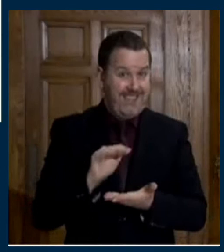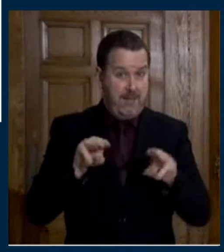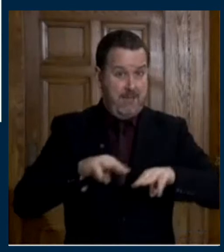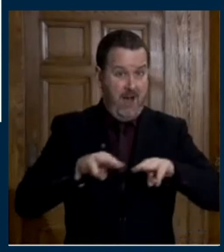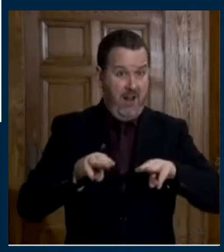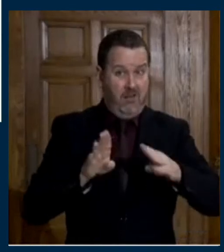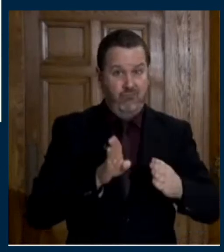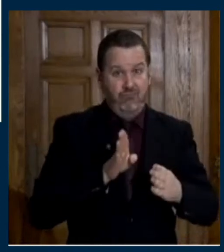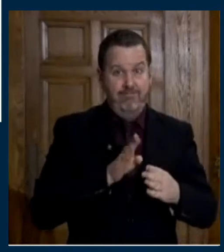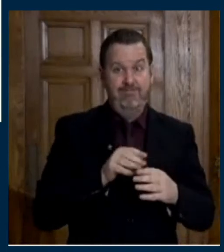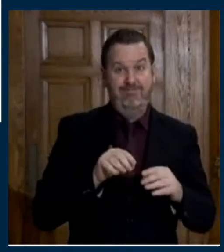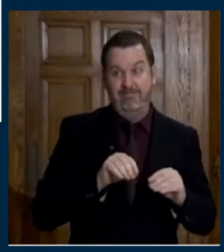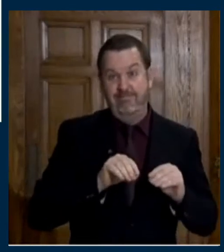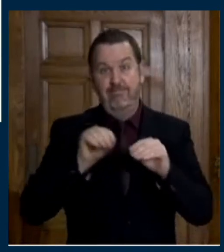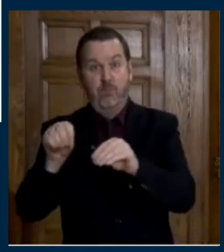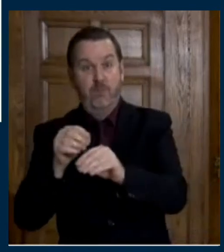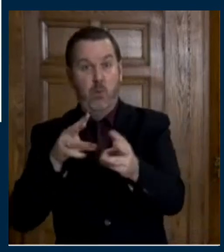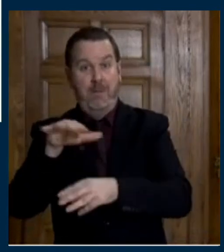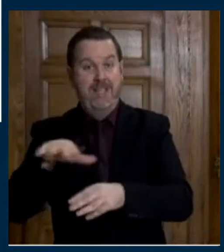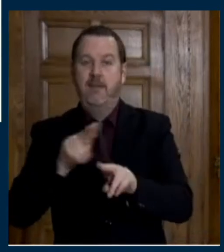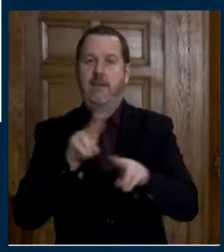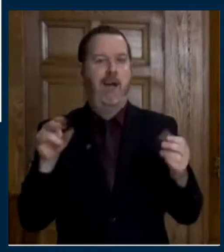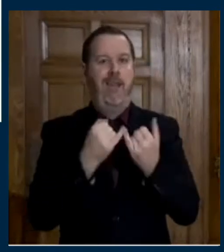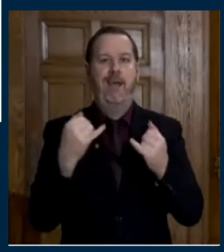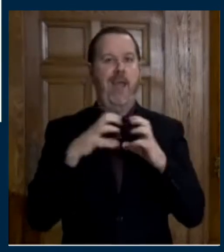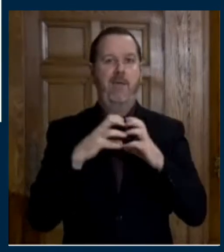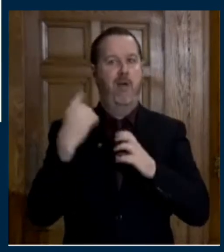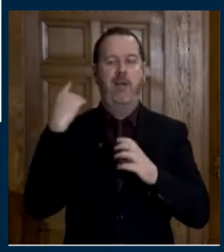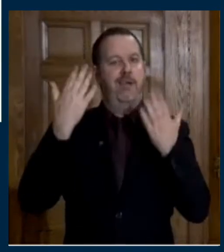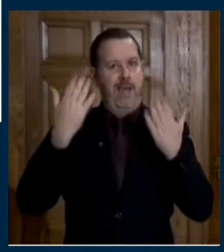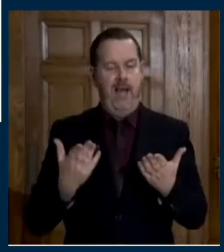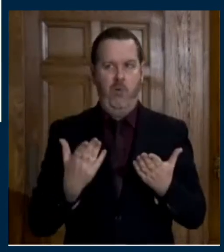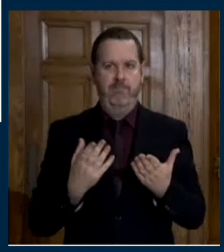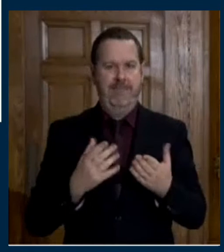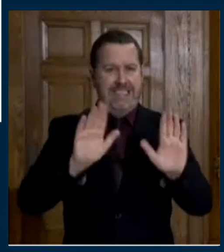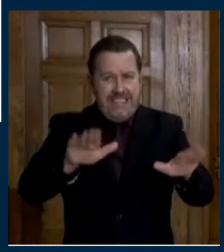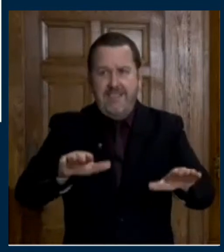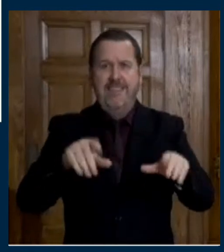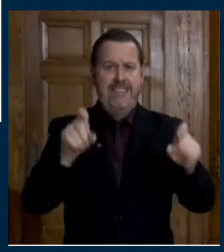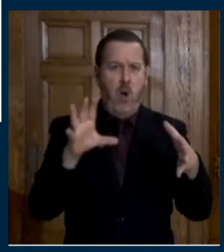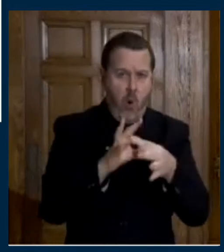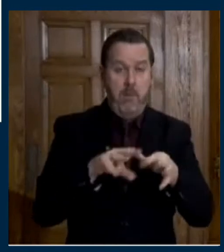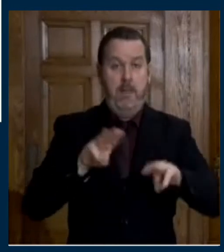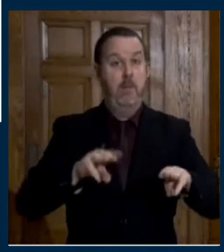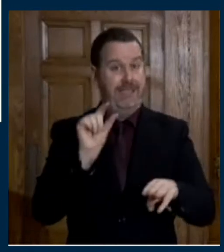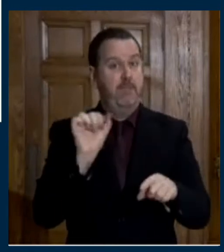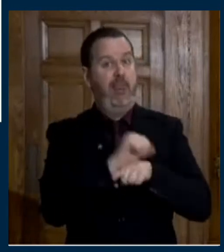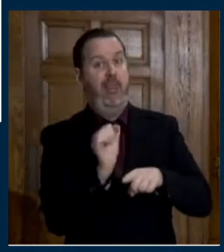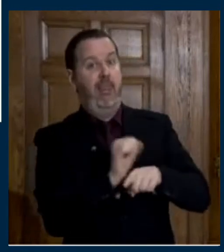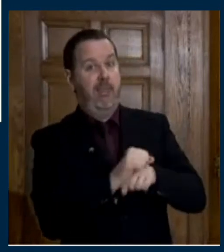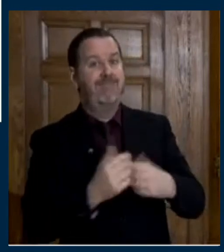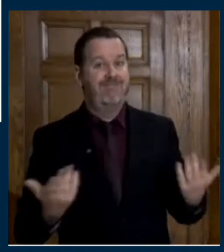not doing as well as we did in April with the stay-at-home message. And the same is true of